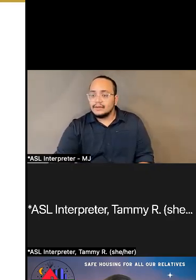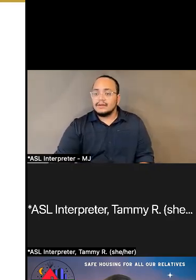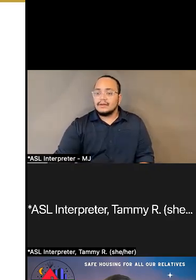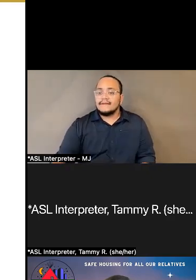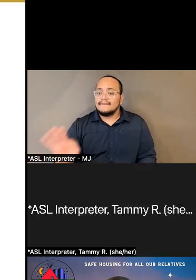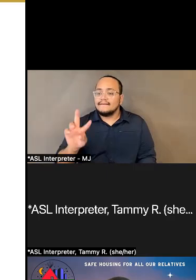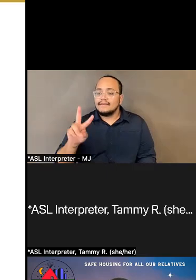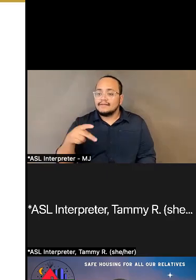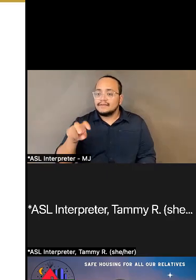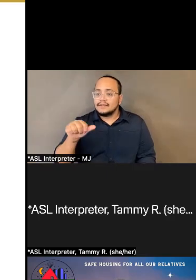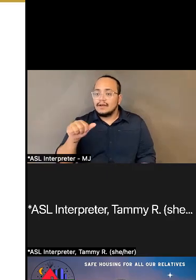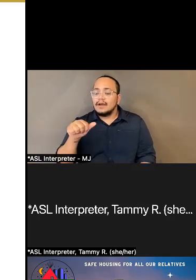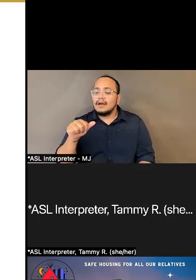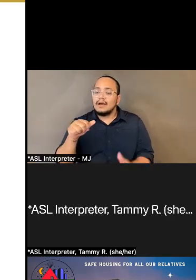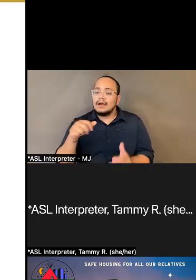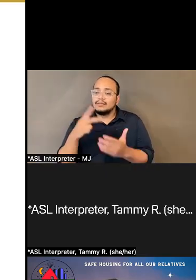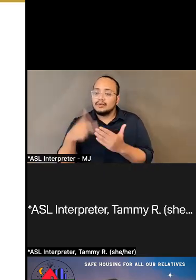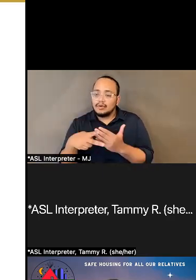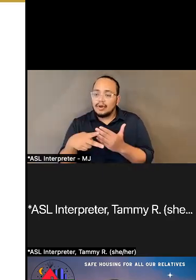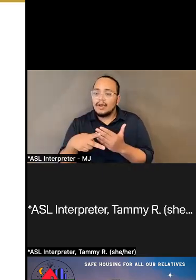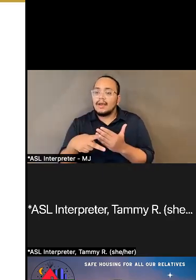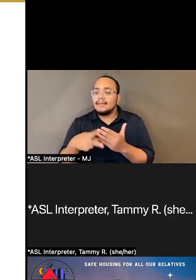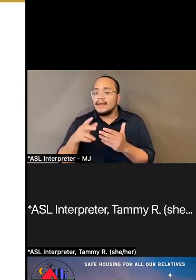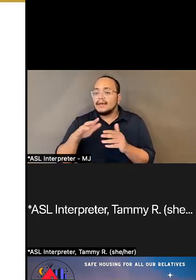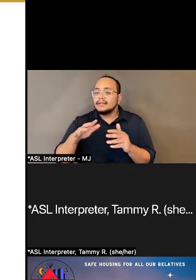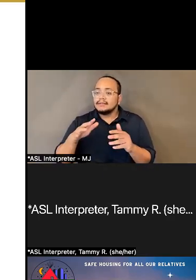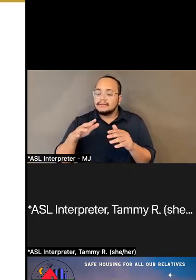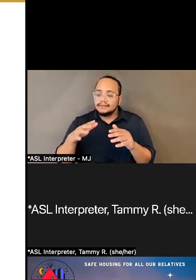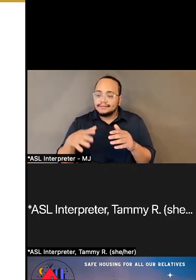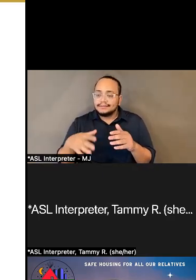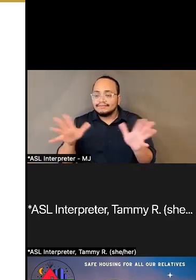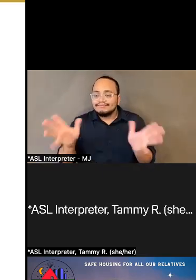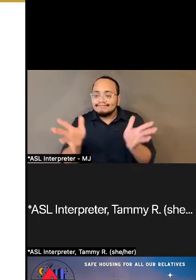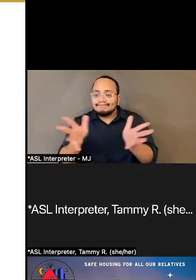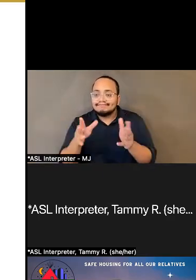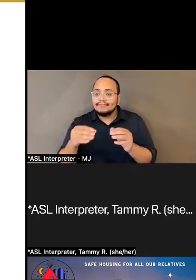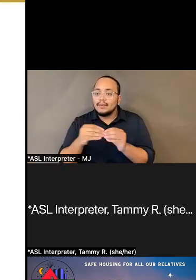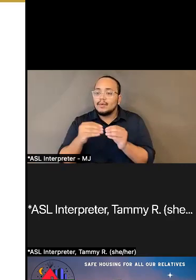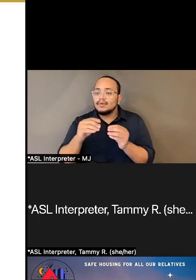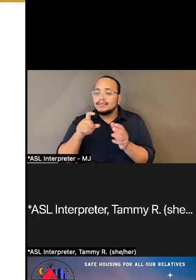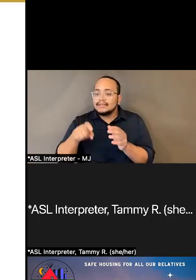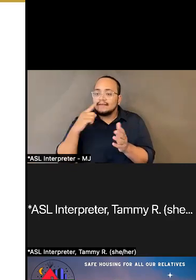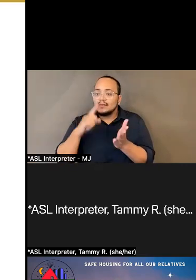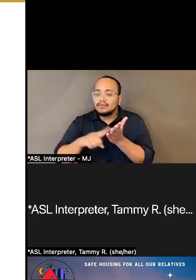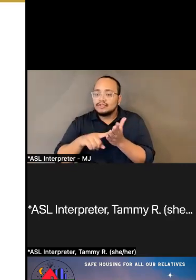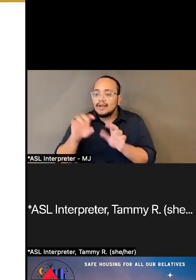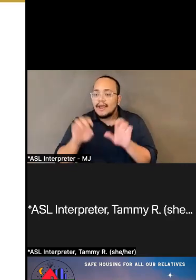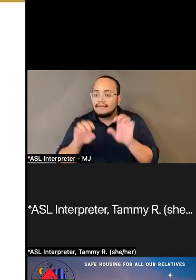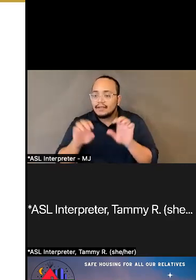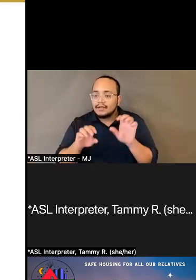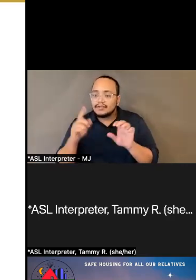shelter study, the supportive services study, the culturally specific study or specific services study, and the DV evidence project.